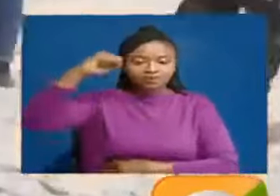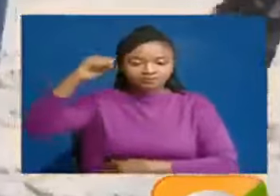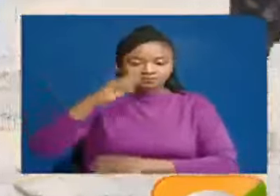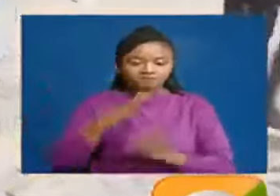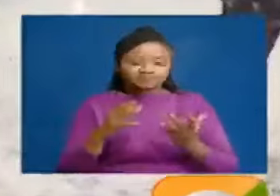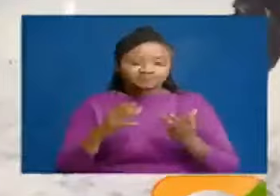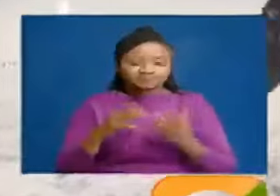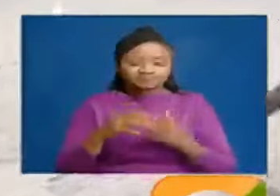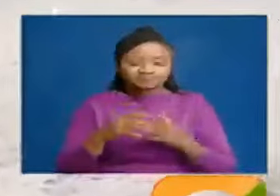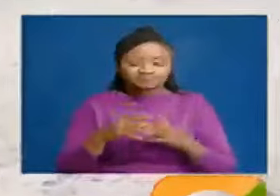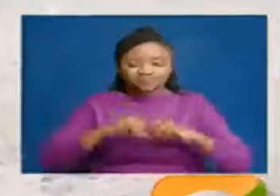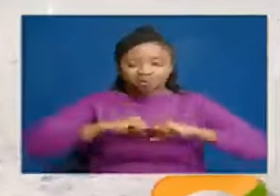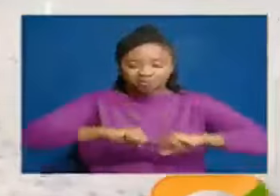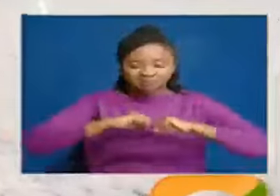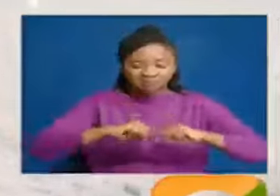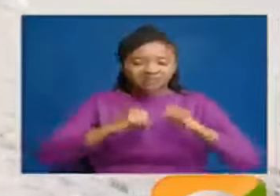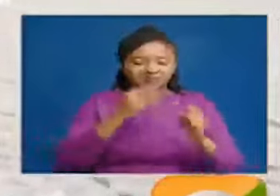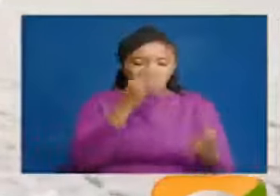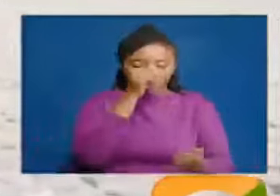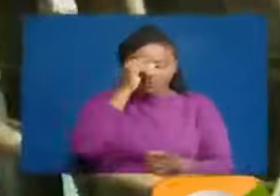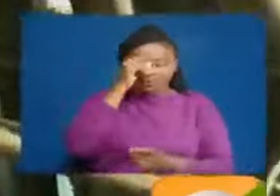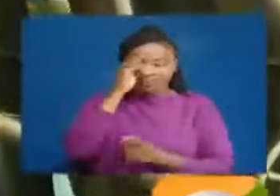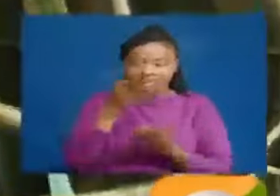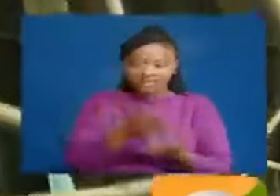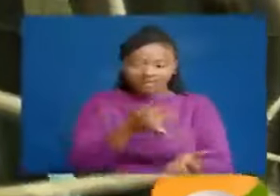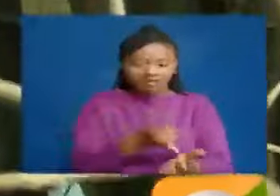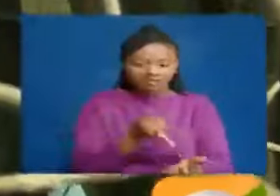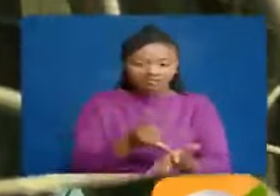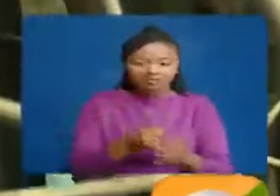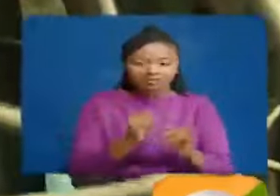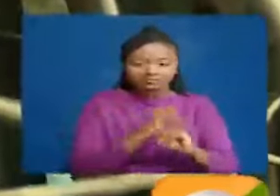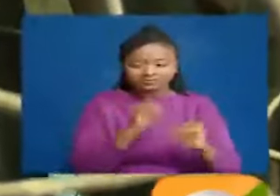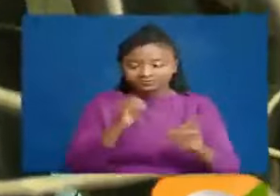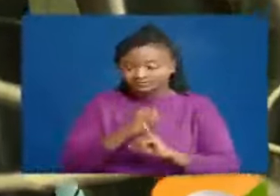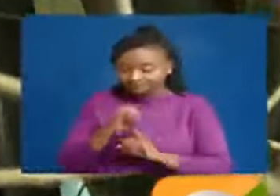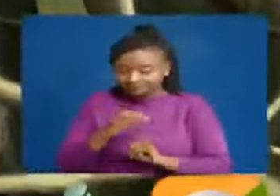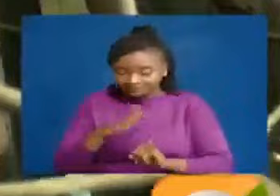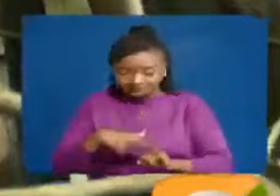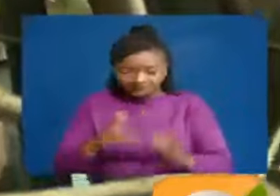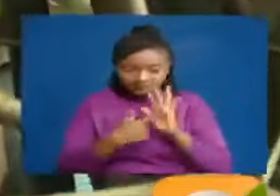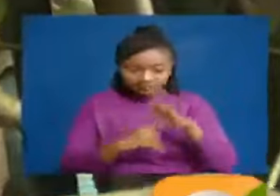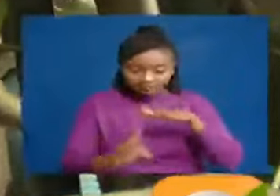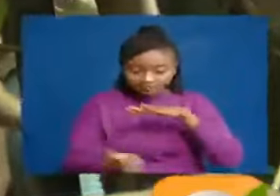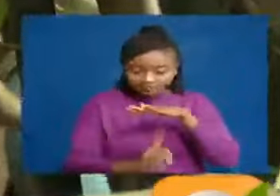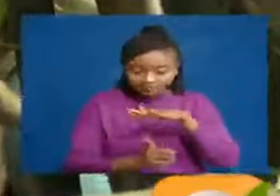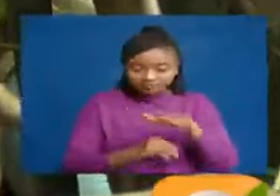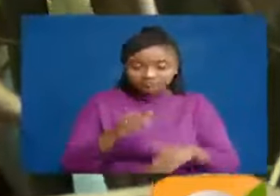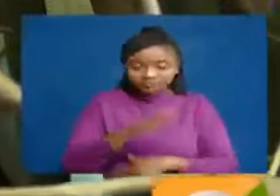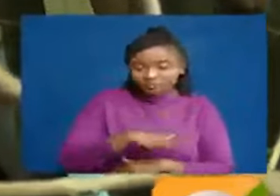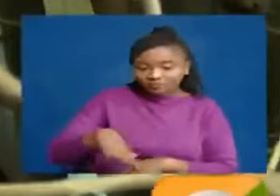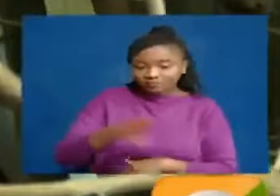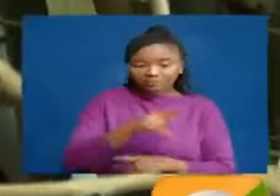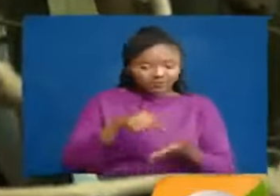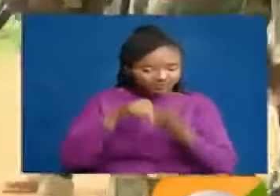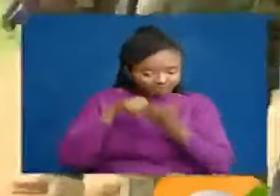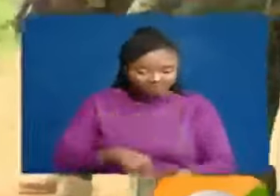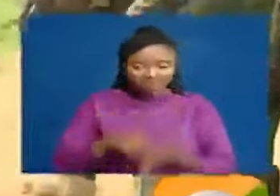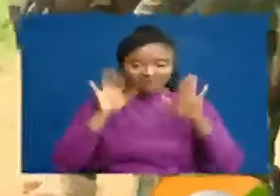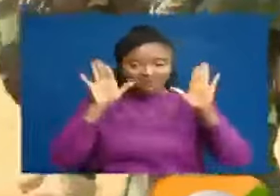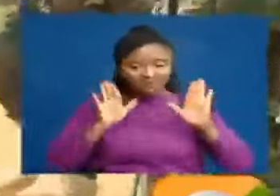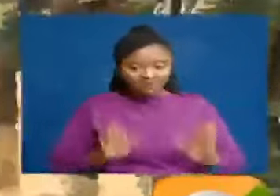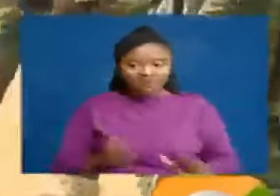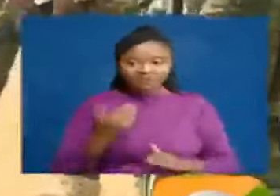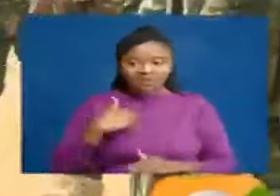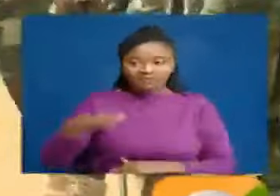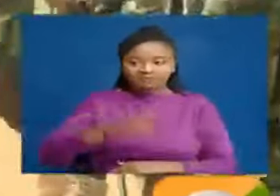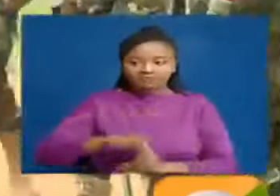Wakenya katika upanzi wa miti na kusafisha miji. Wizara ya mazingira ikitilia mkazo muhimu wa mazingira safi, Waziri